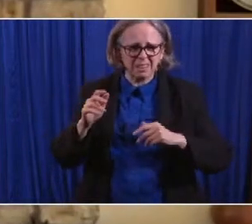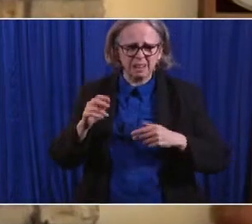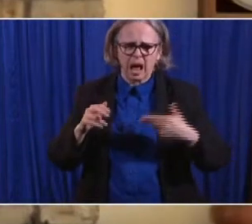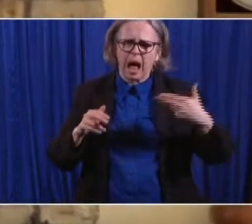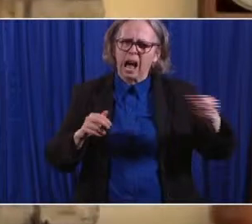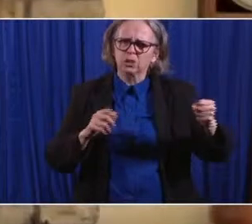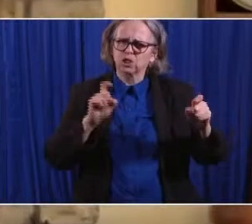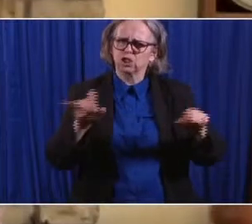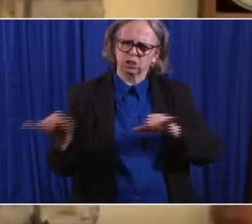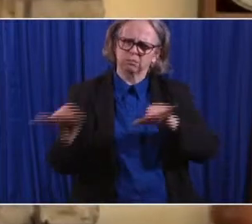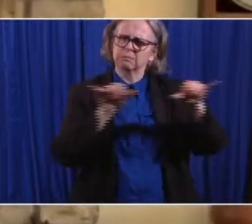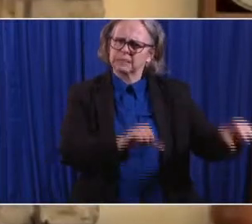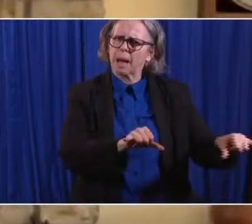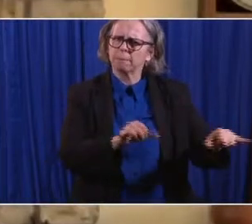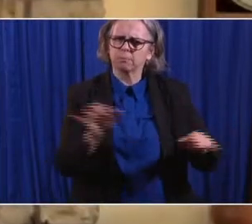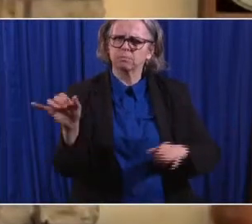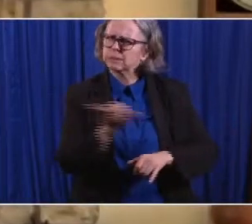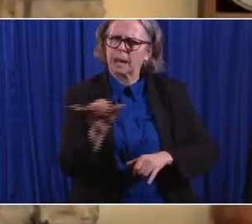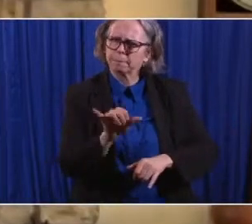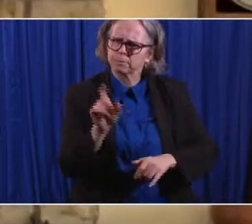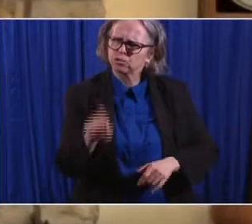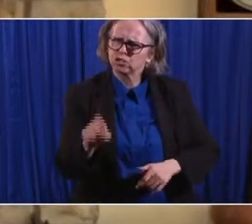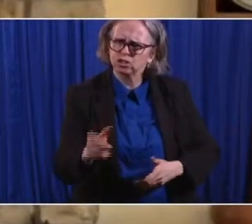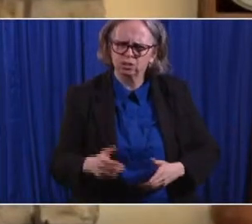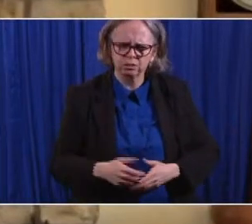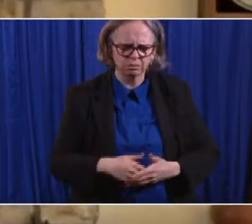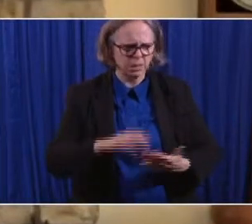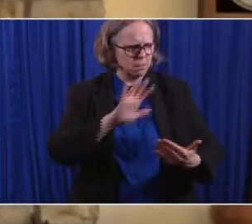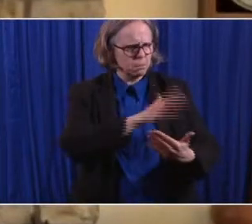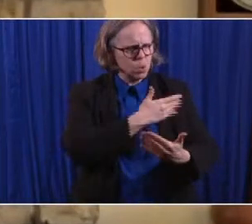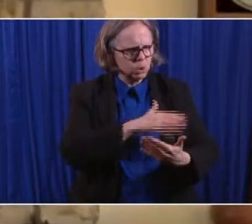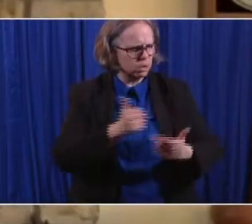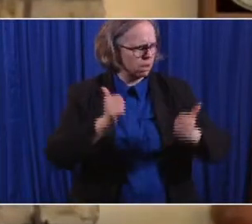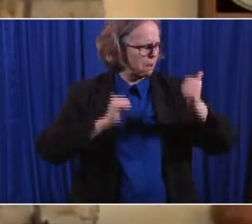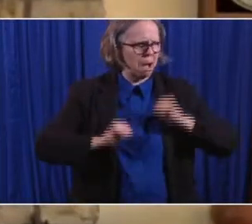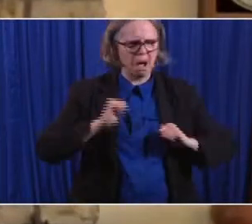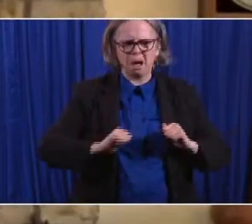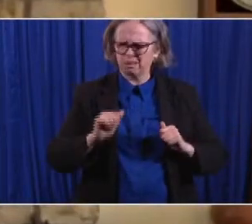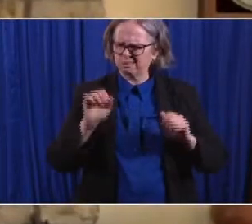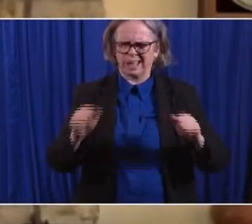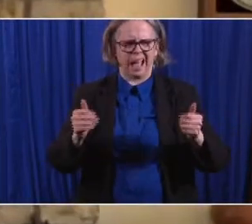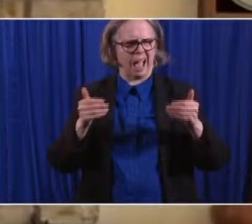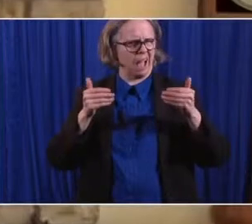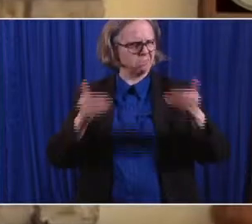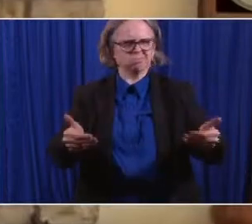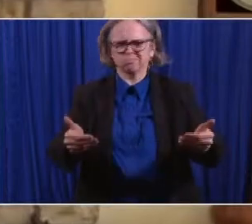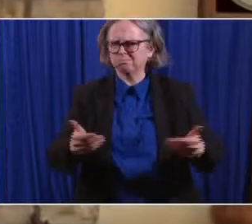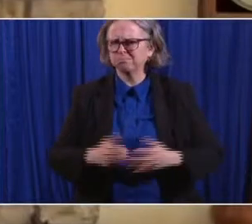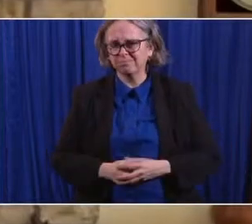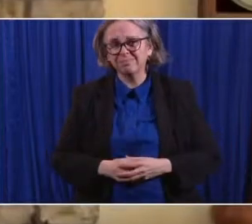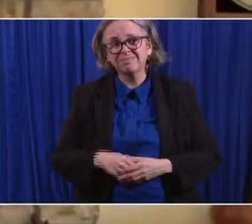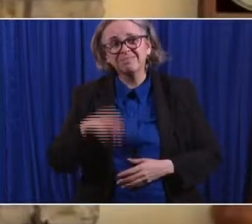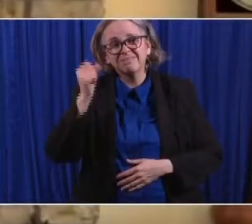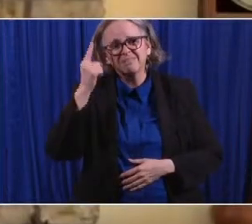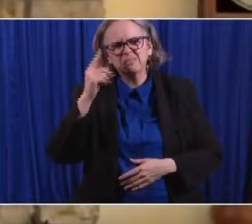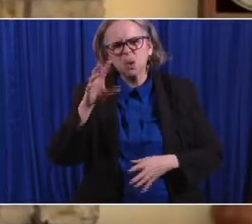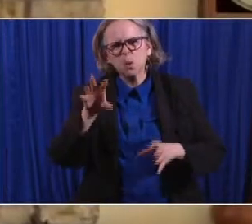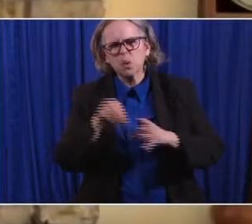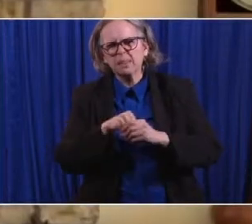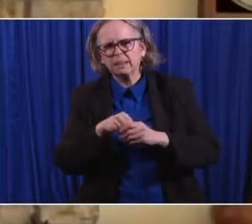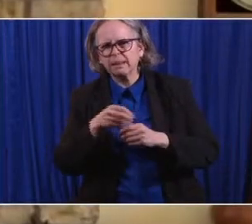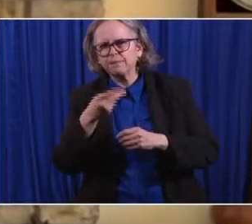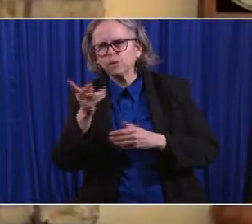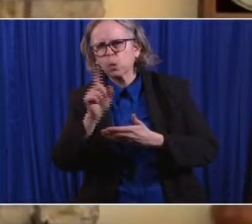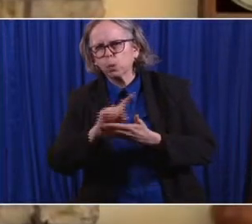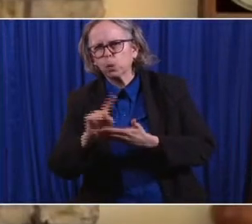occur, high school musicals can occur, and we will in the next week or so give specific guidance in regard to that.